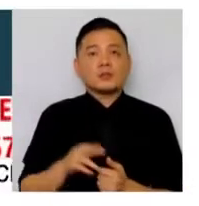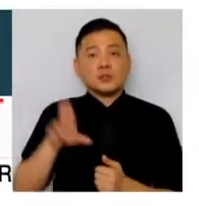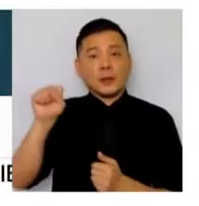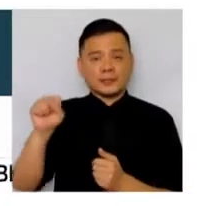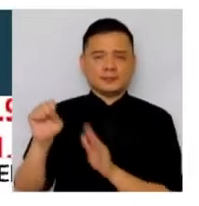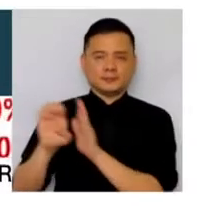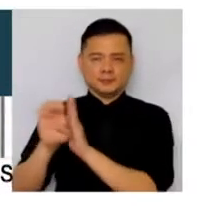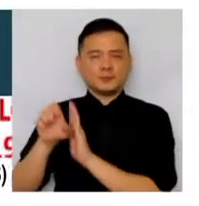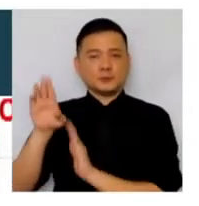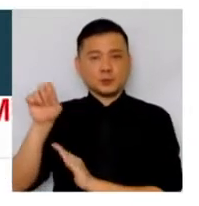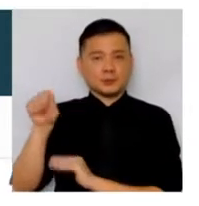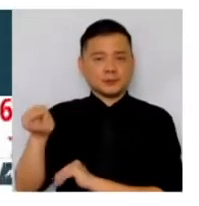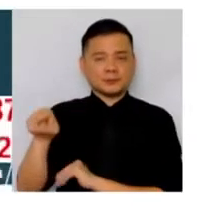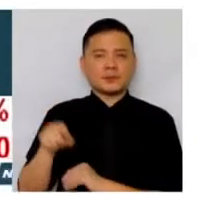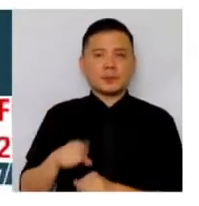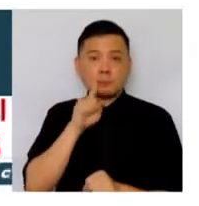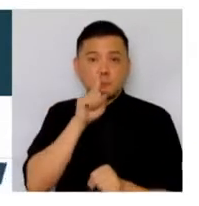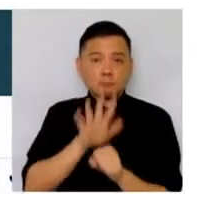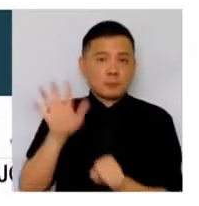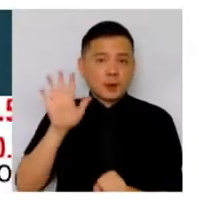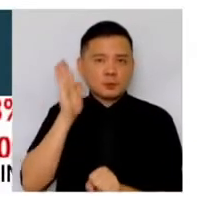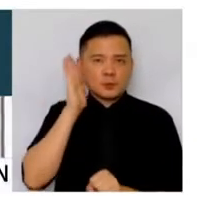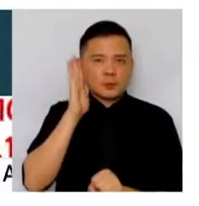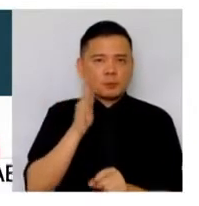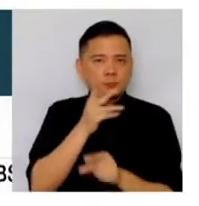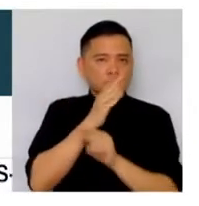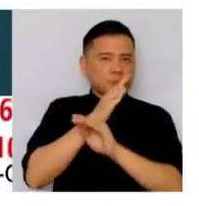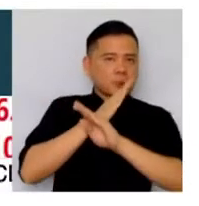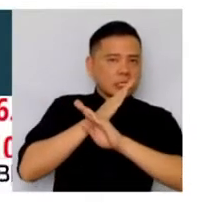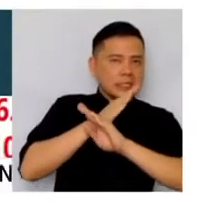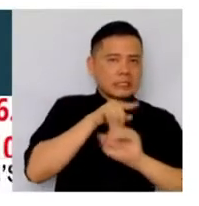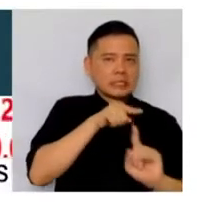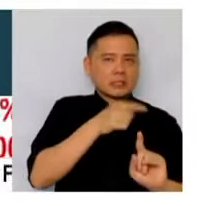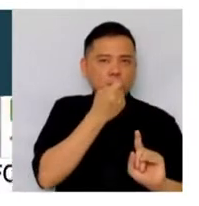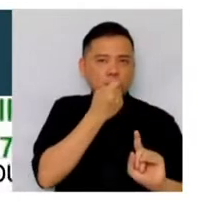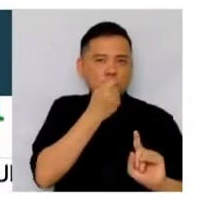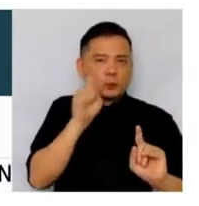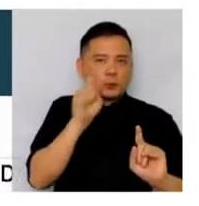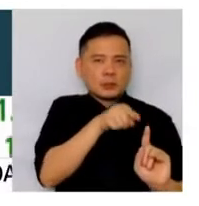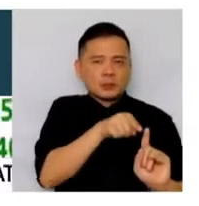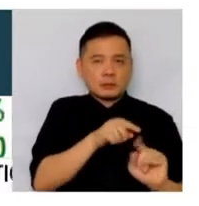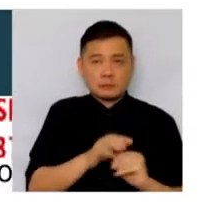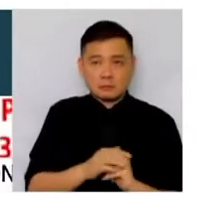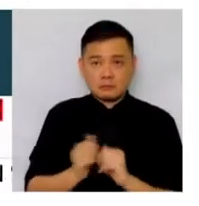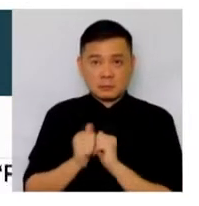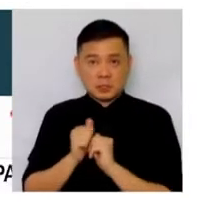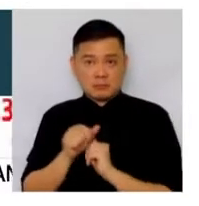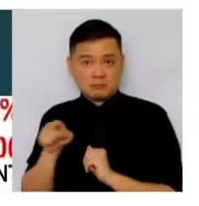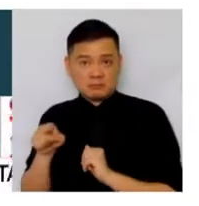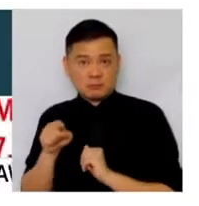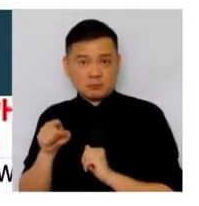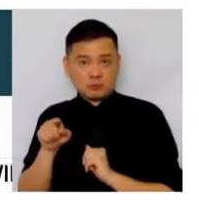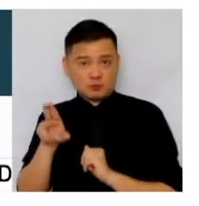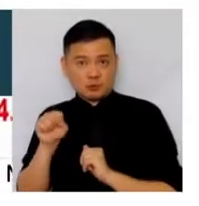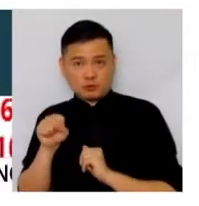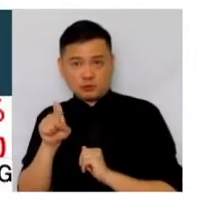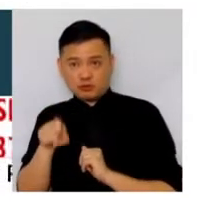vowed as well to protect the interests of Ukraine. I mean, should they just stand back